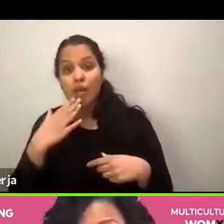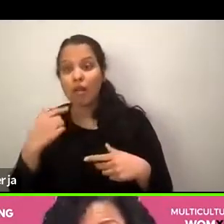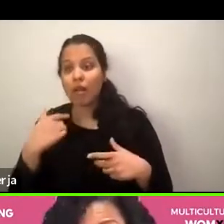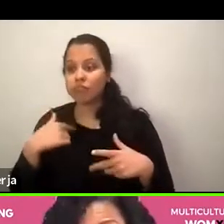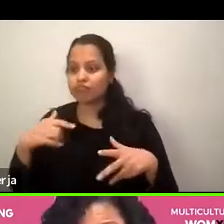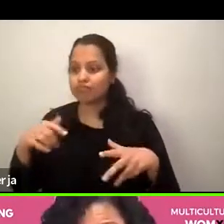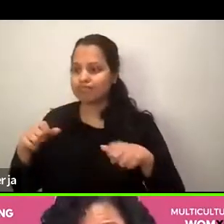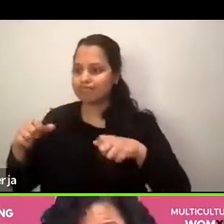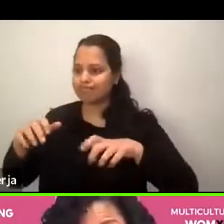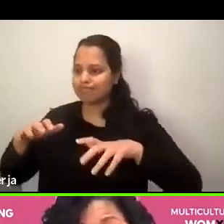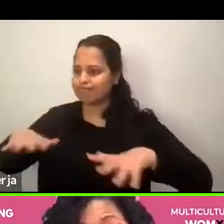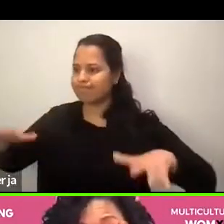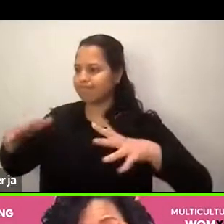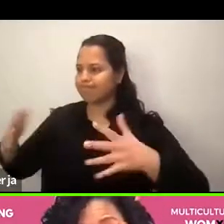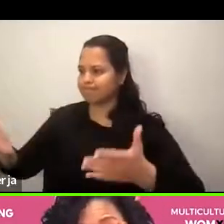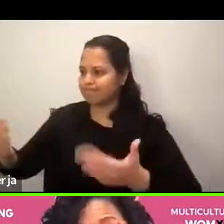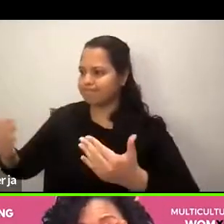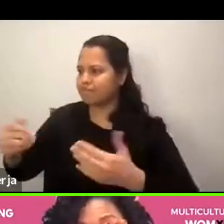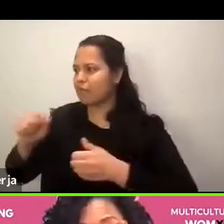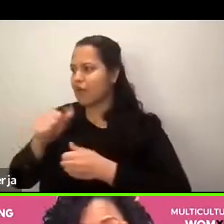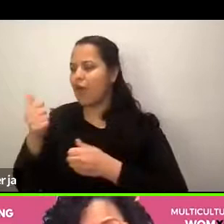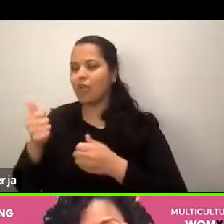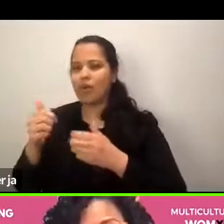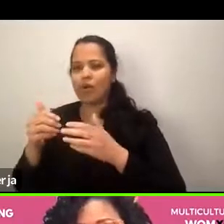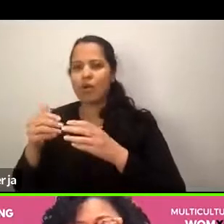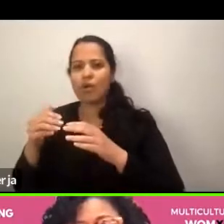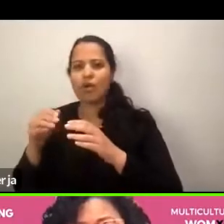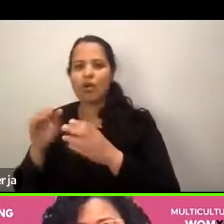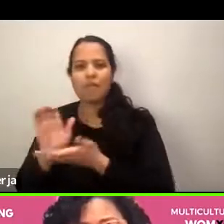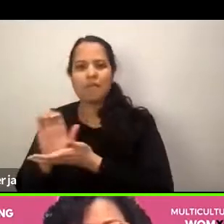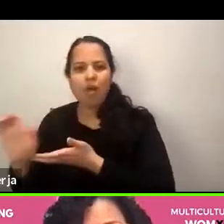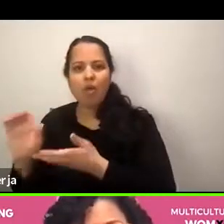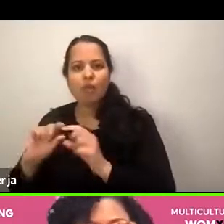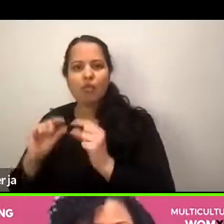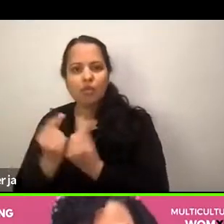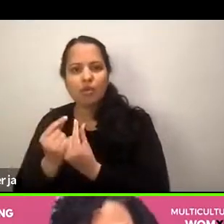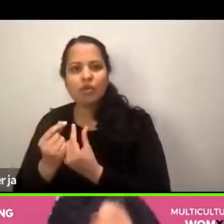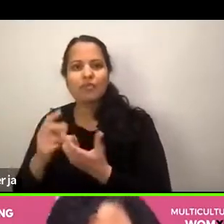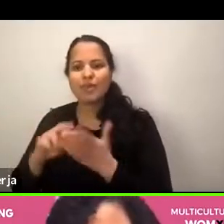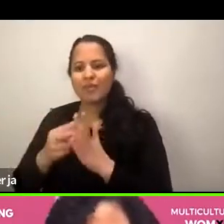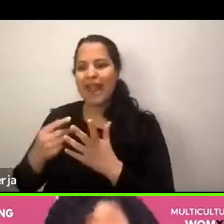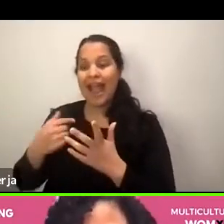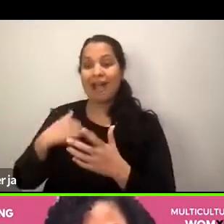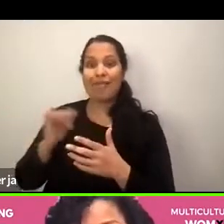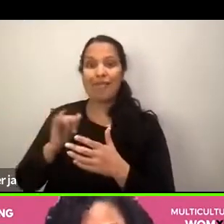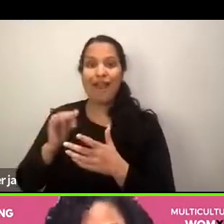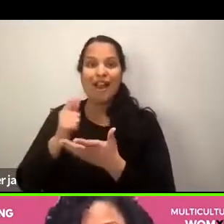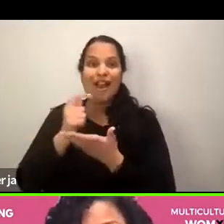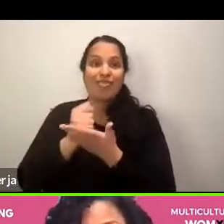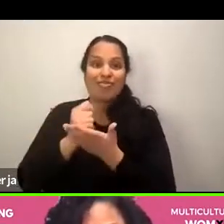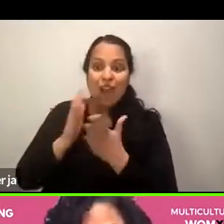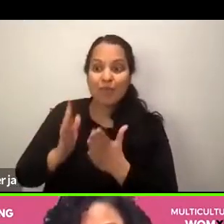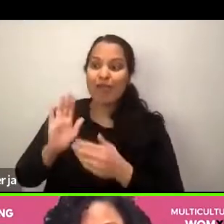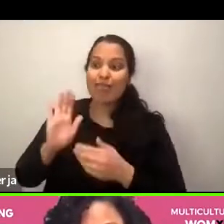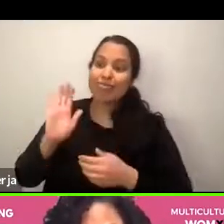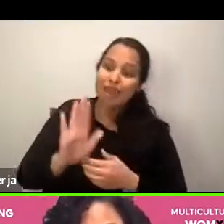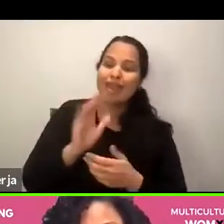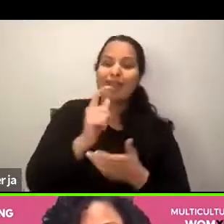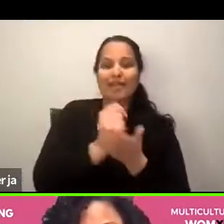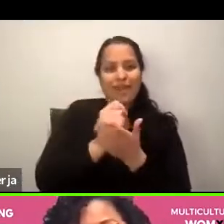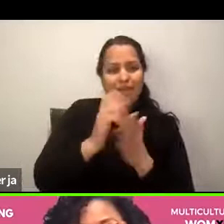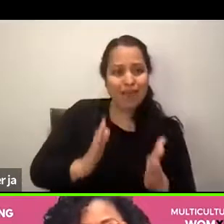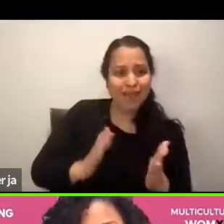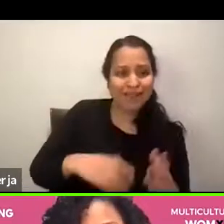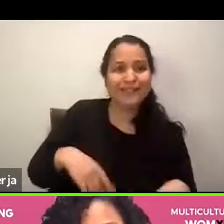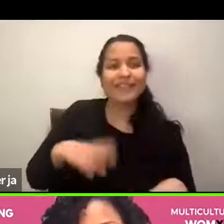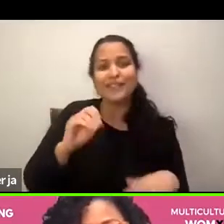marginalized groups, which means I have to like the therapist, right? I have to make sure that I take time to put